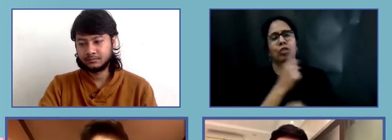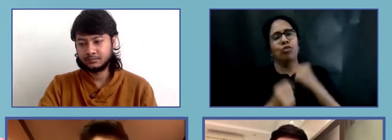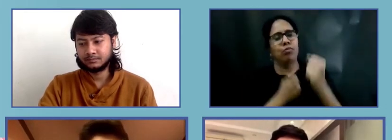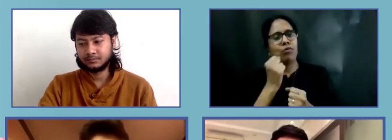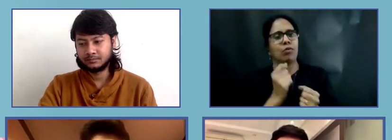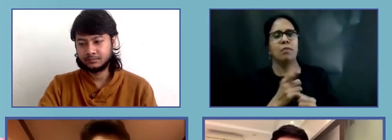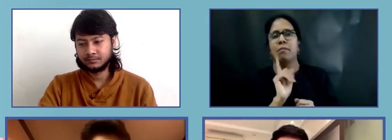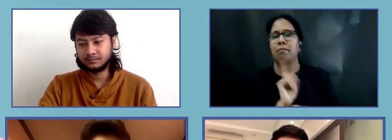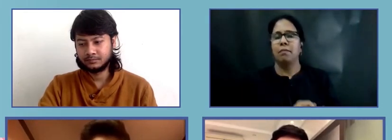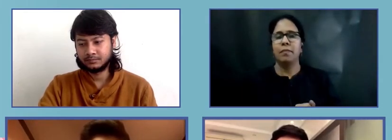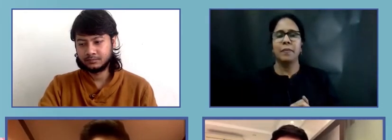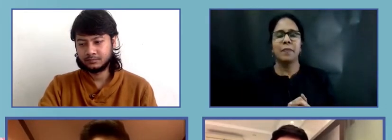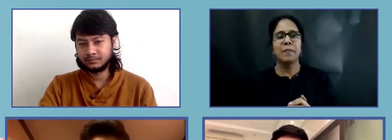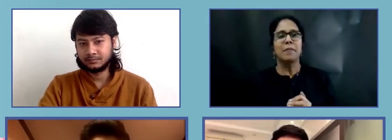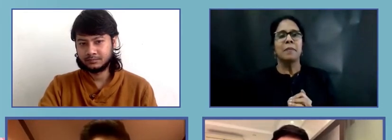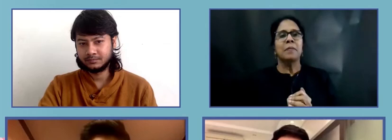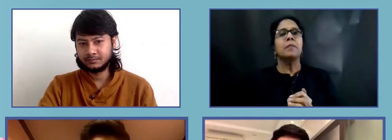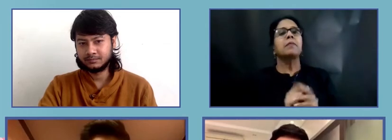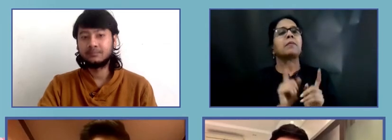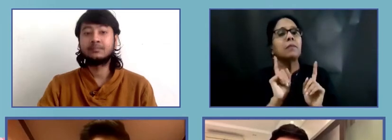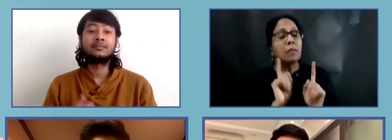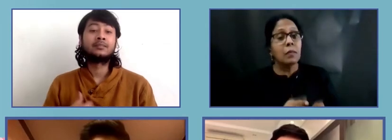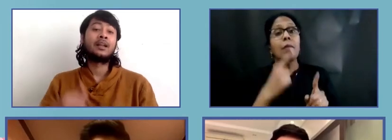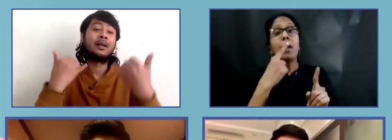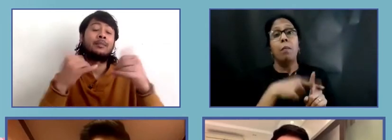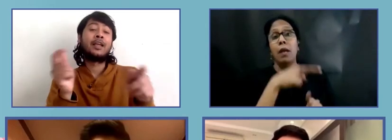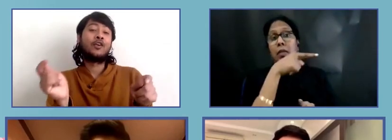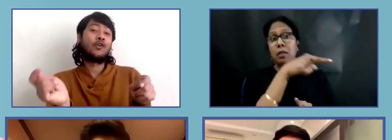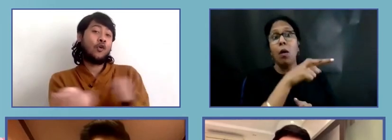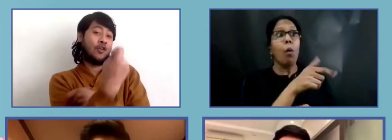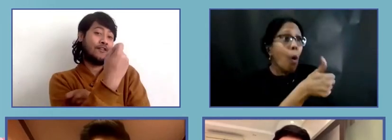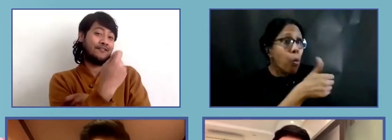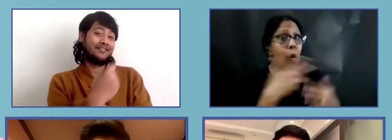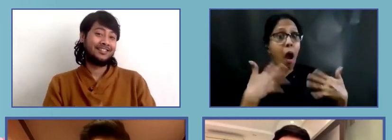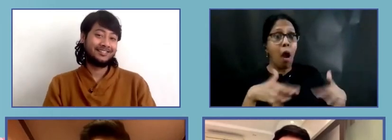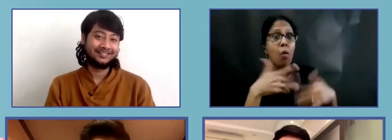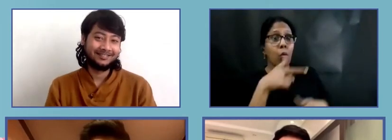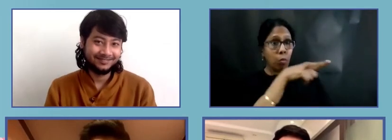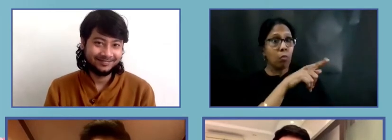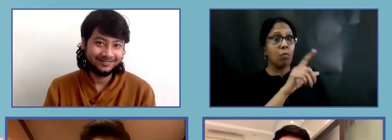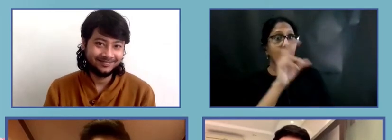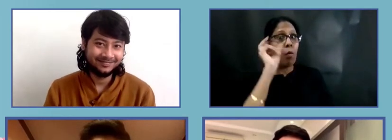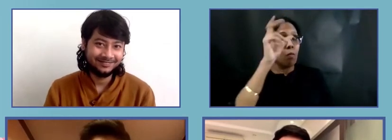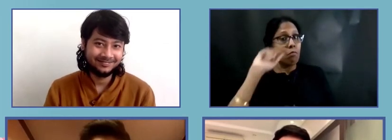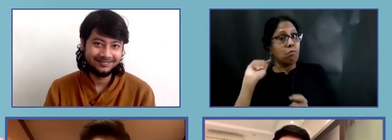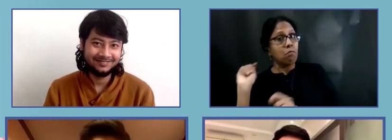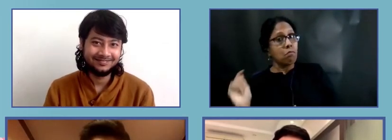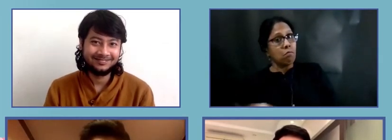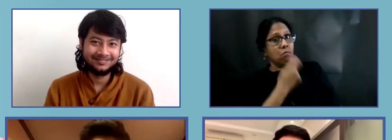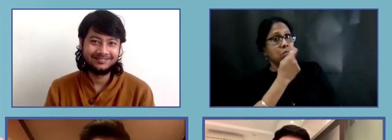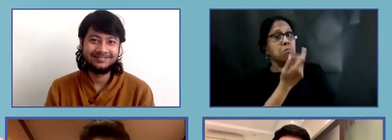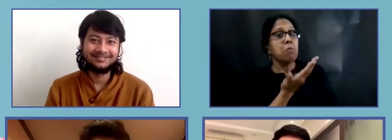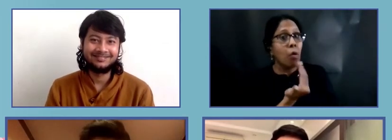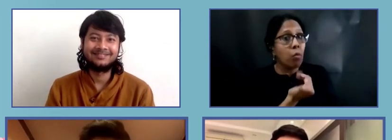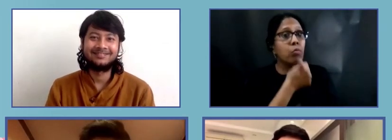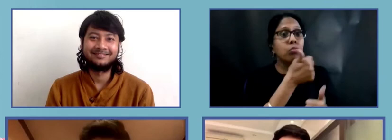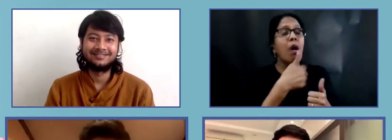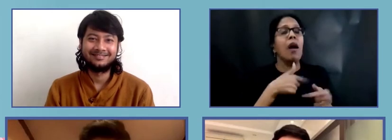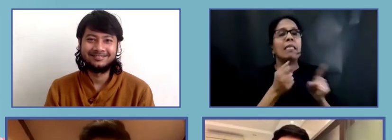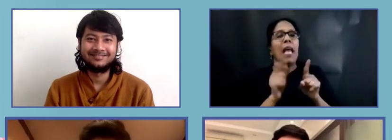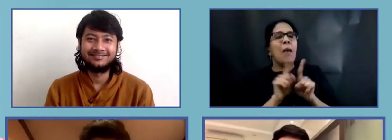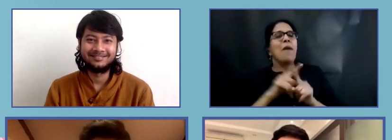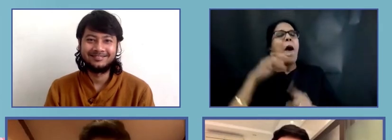everything about modeling. I play golf. And of course, what about? That's so cool. You know, I played golf only in